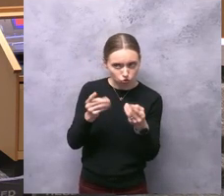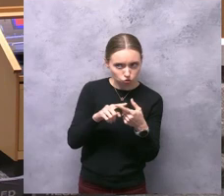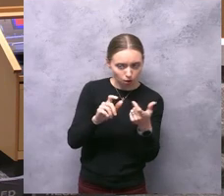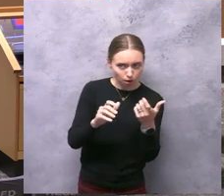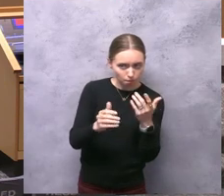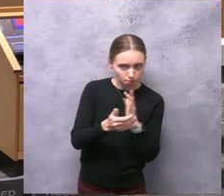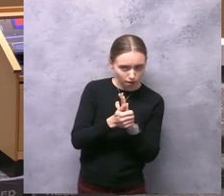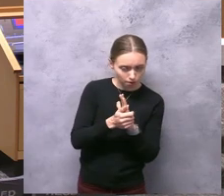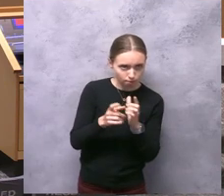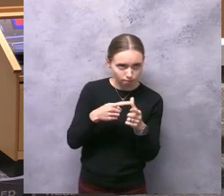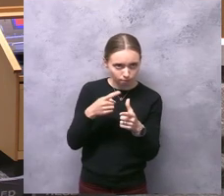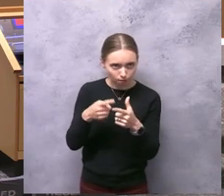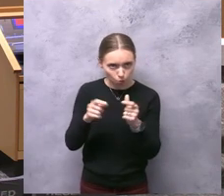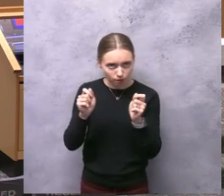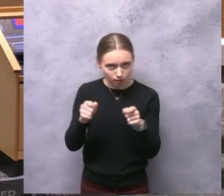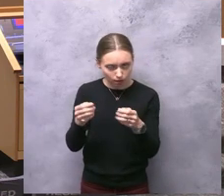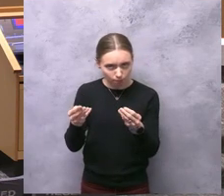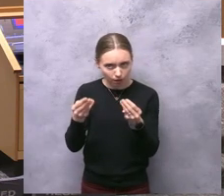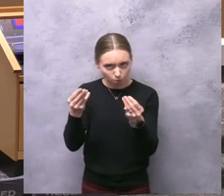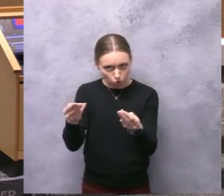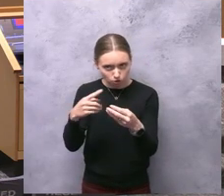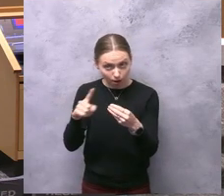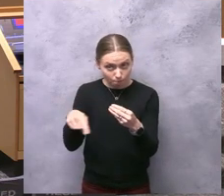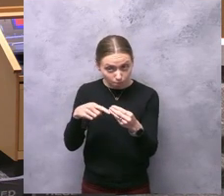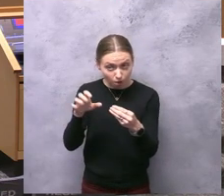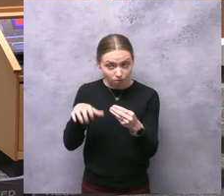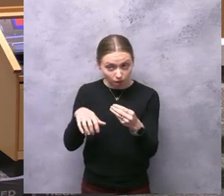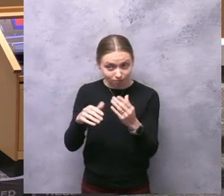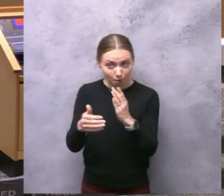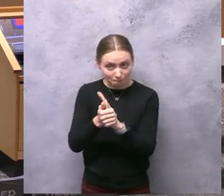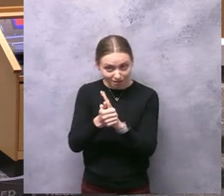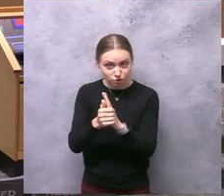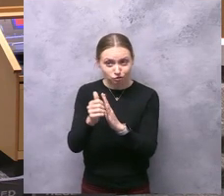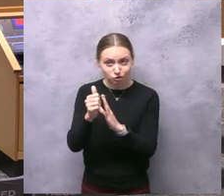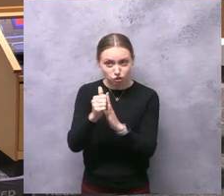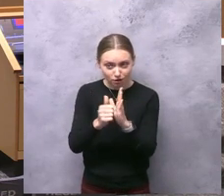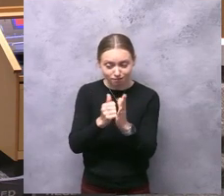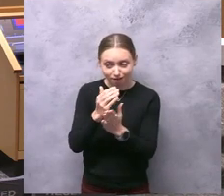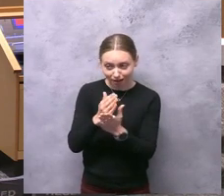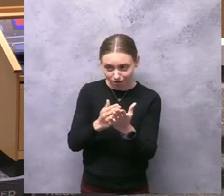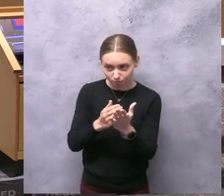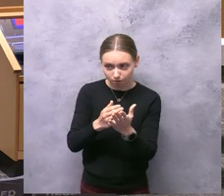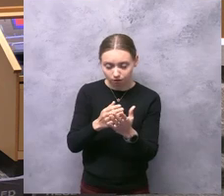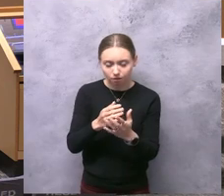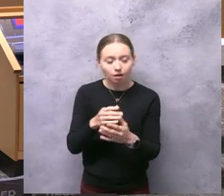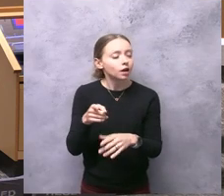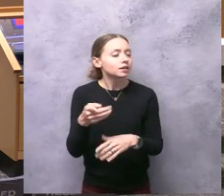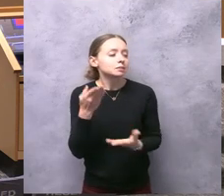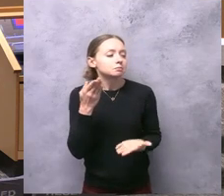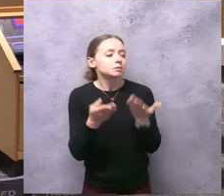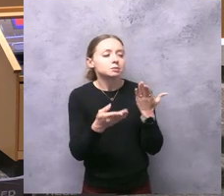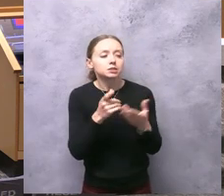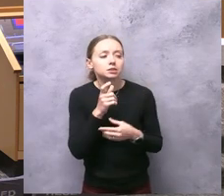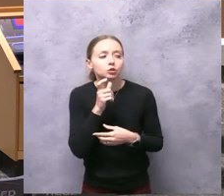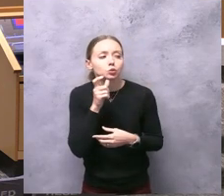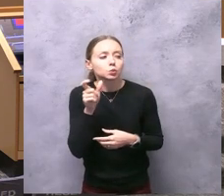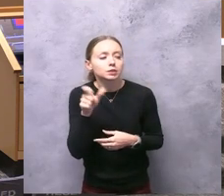motion on the amended agenda item if the amendment passes. You may not need to do that.